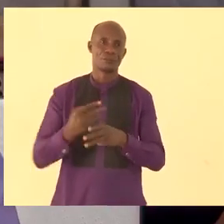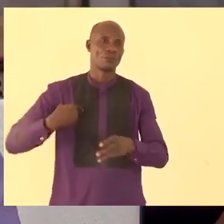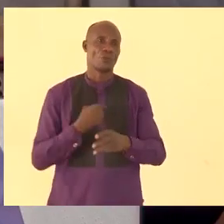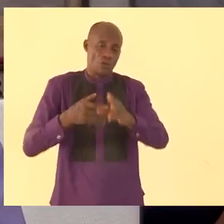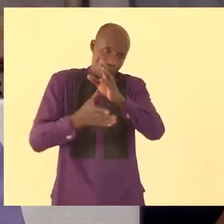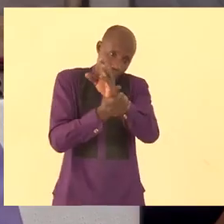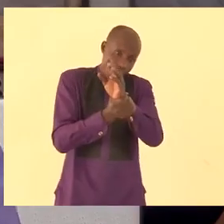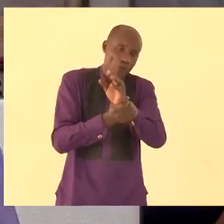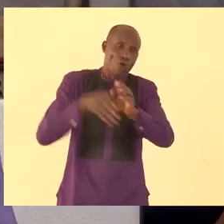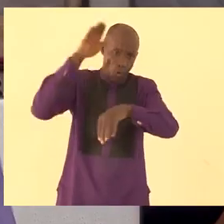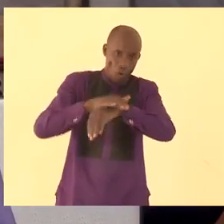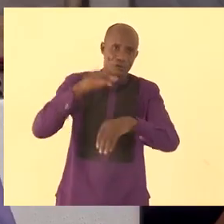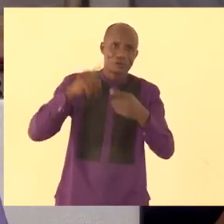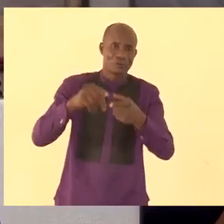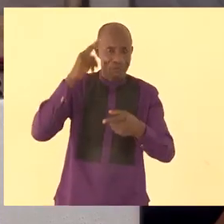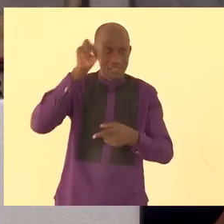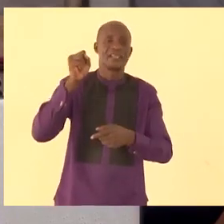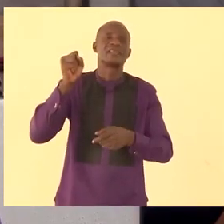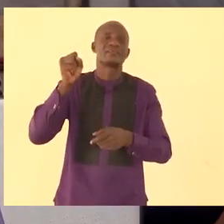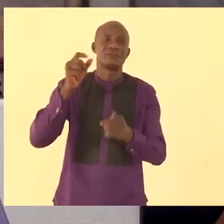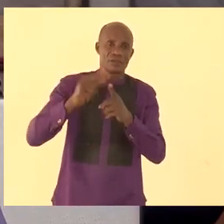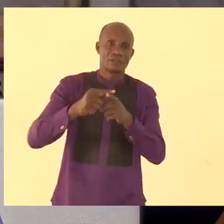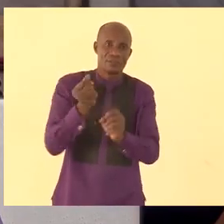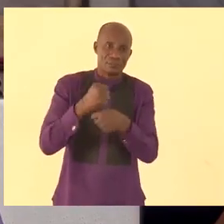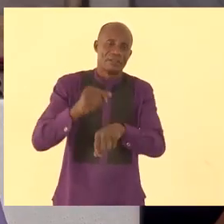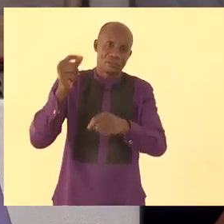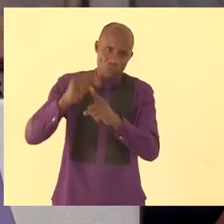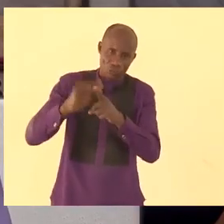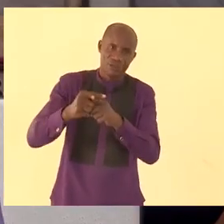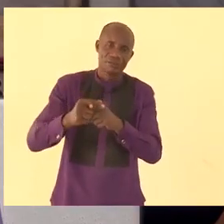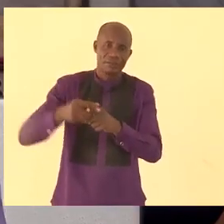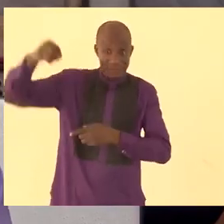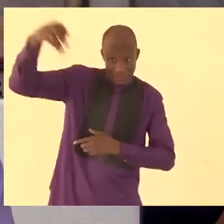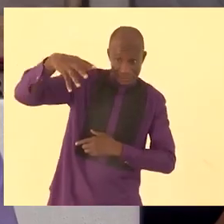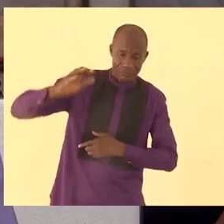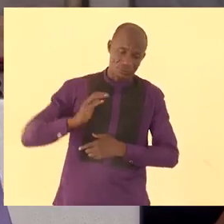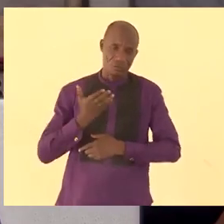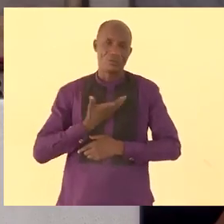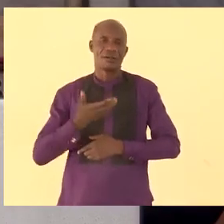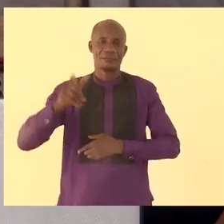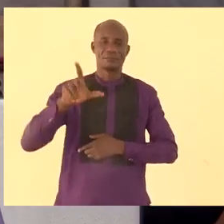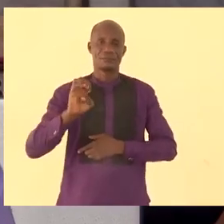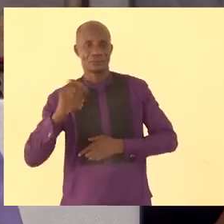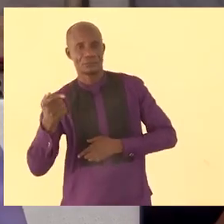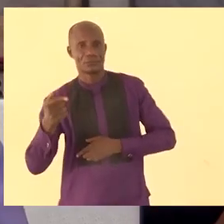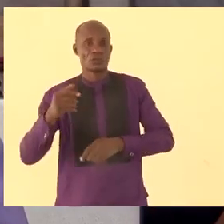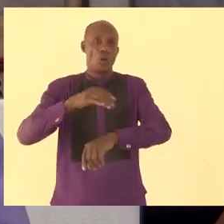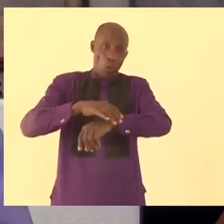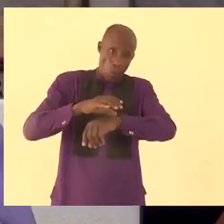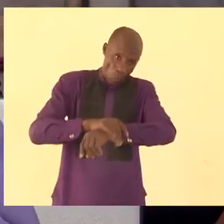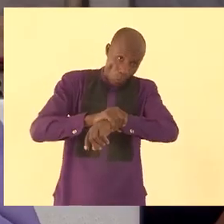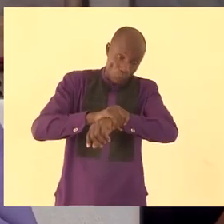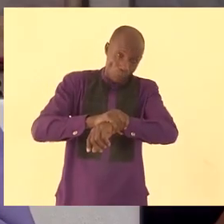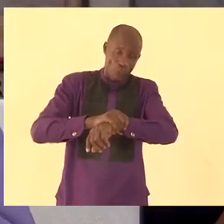hold on to his word. Yes. Make his word the lamp for our feet and the light for our path. Mm-hmm. Hold on to the word